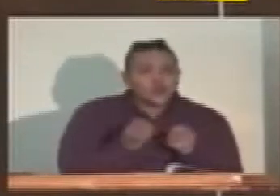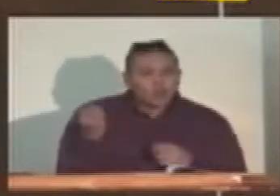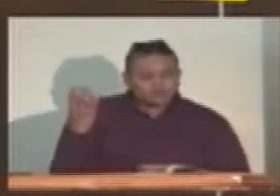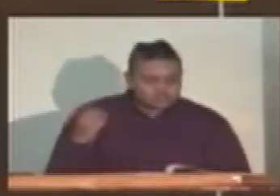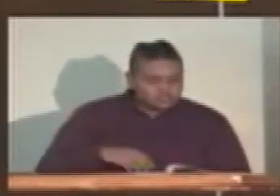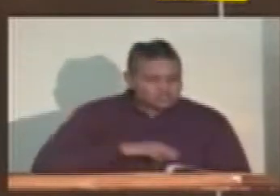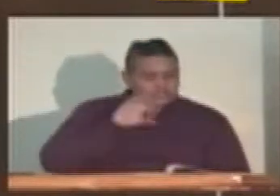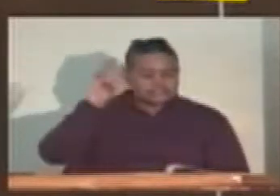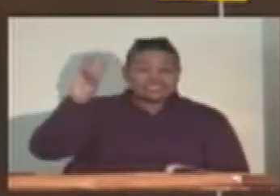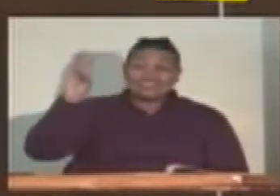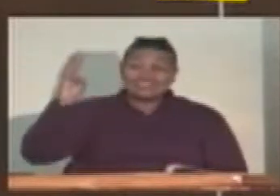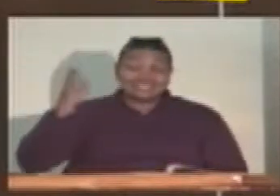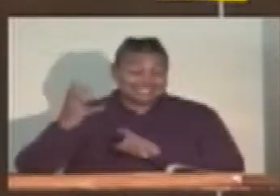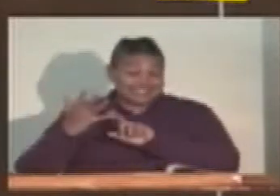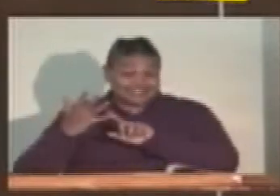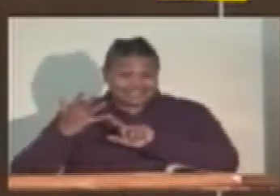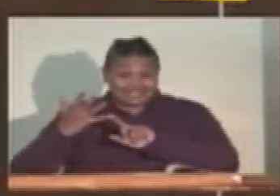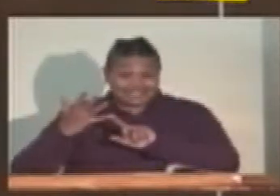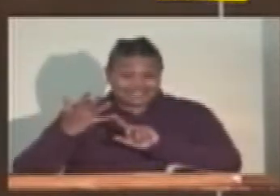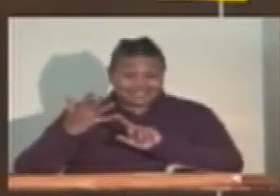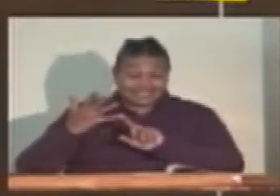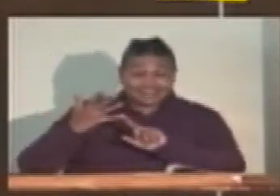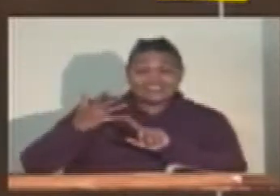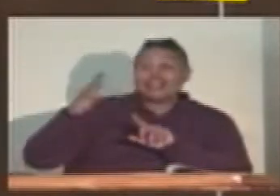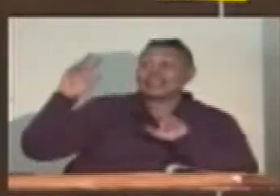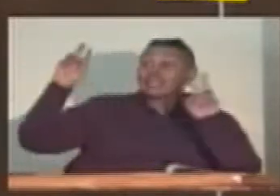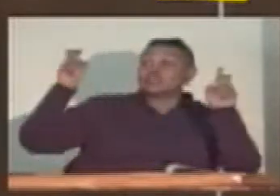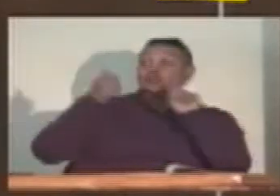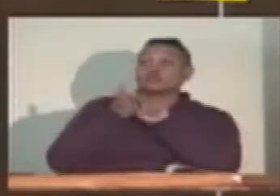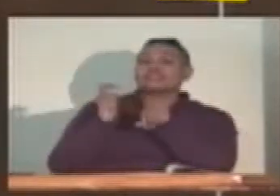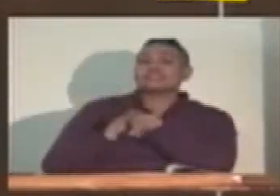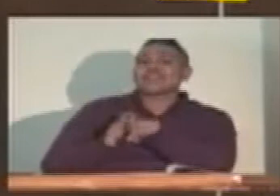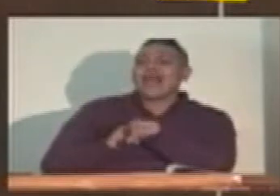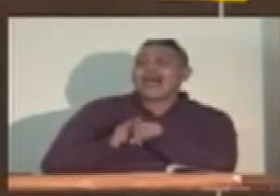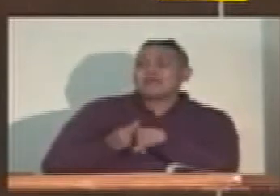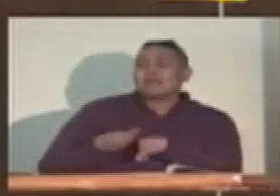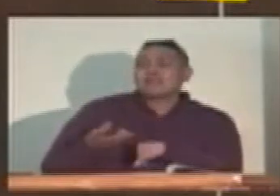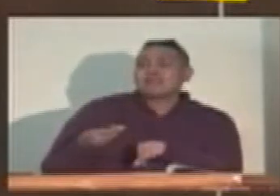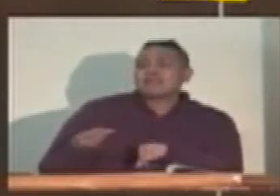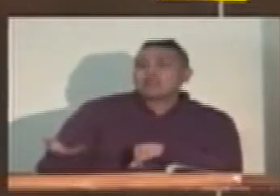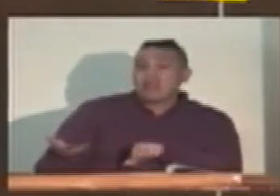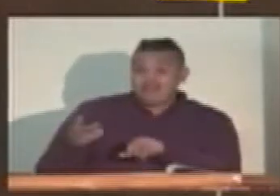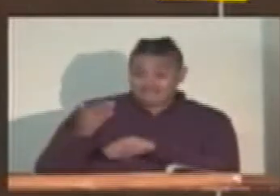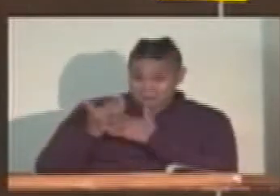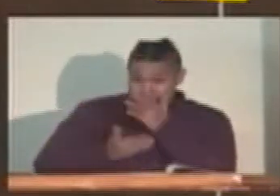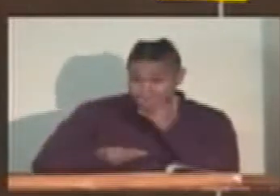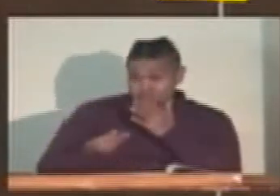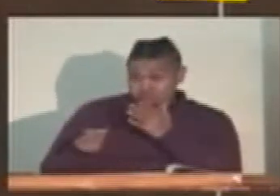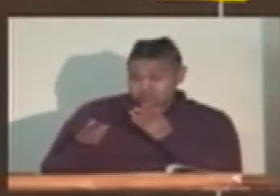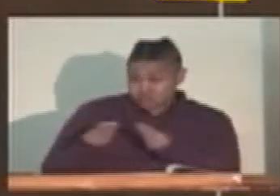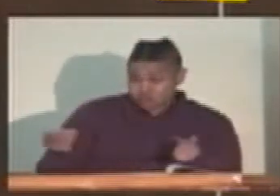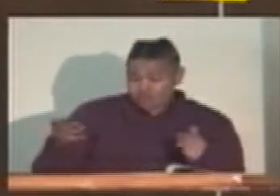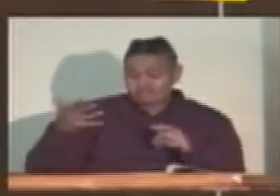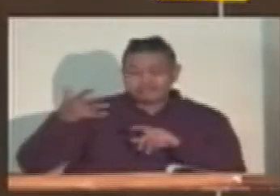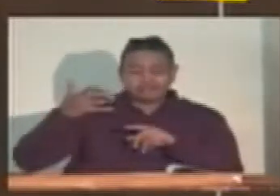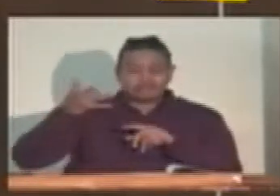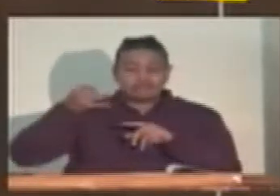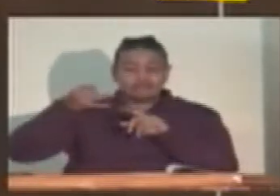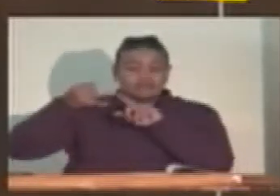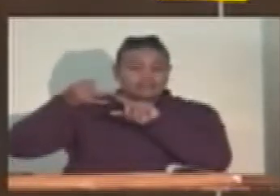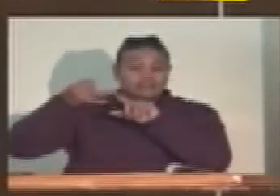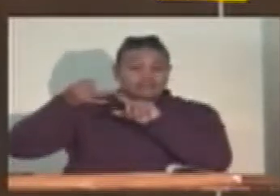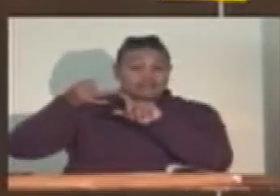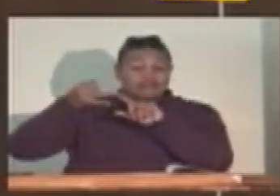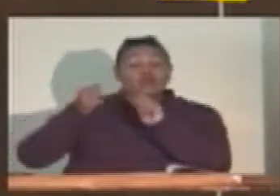Six, is the issue with the timely delivery of parts resolved? Number seven, with